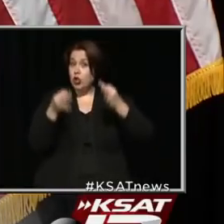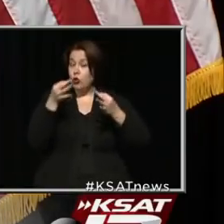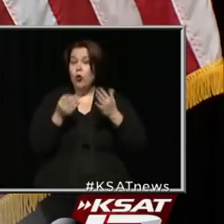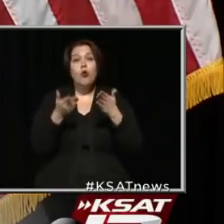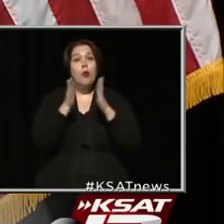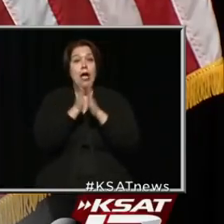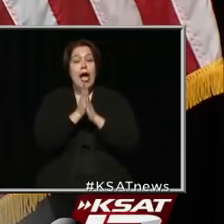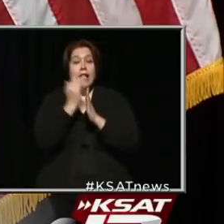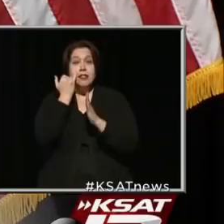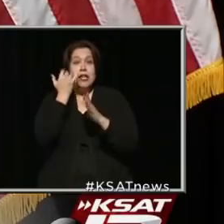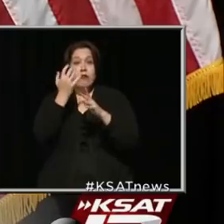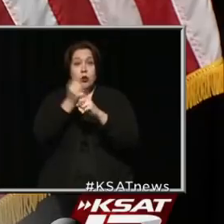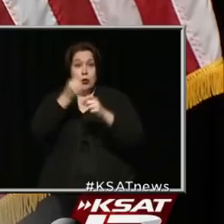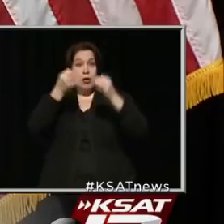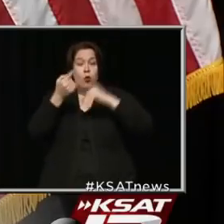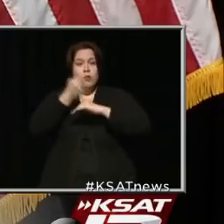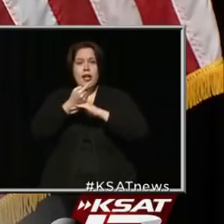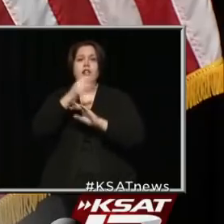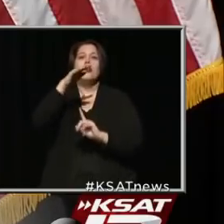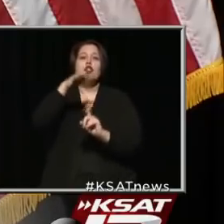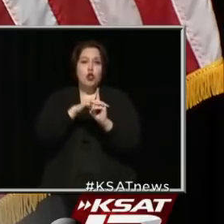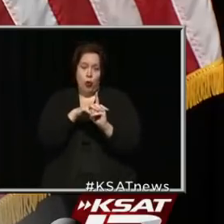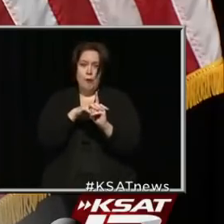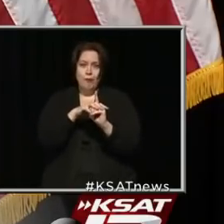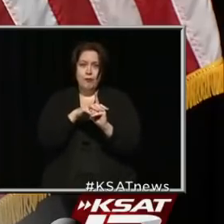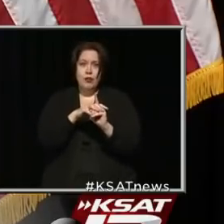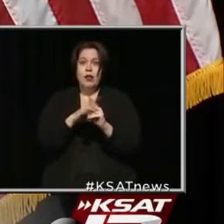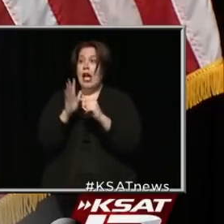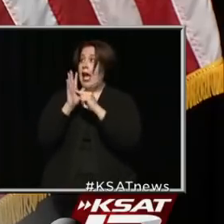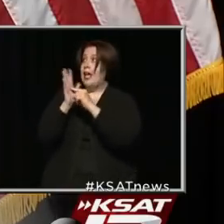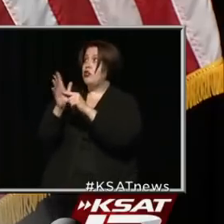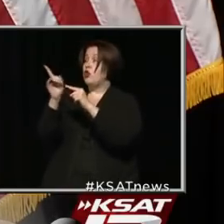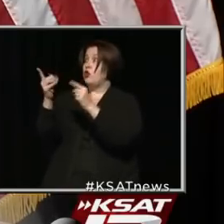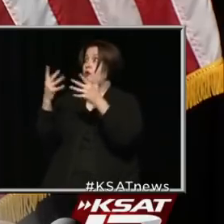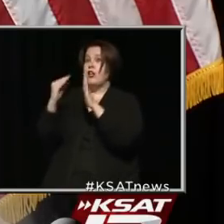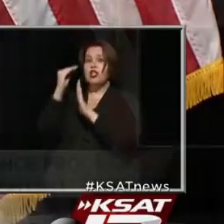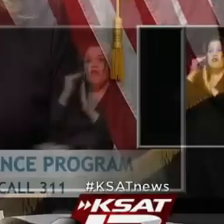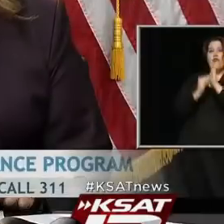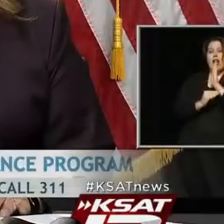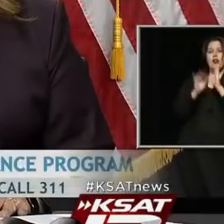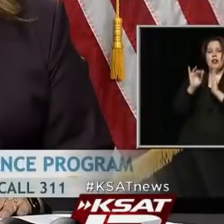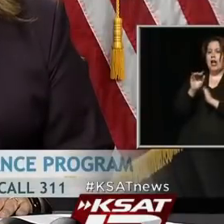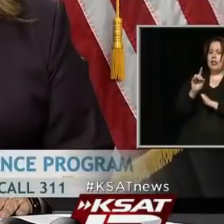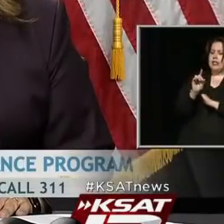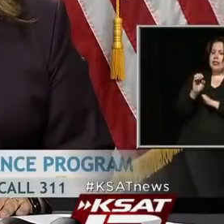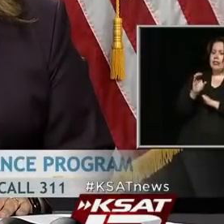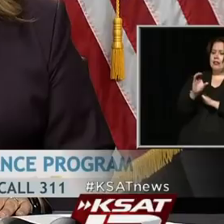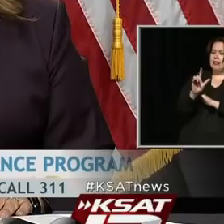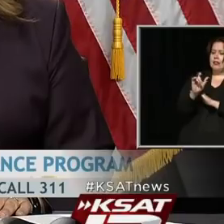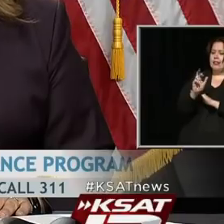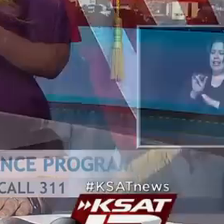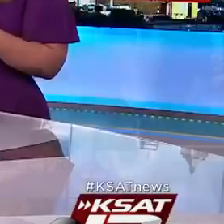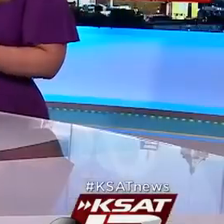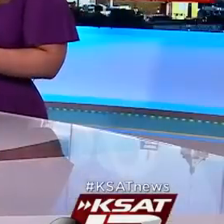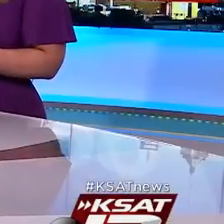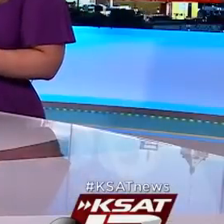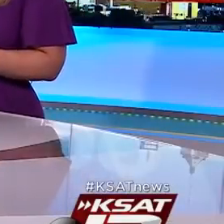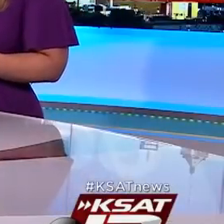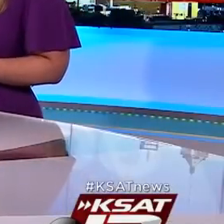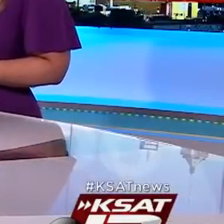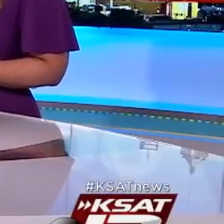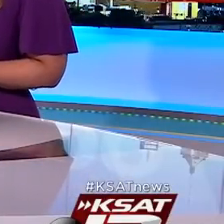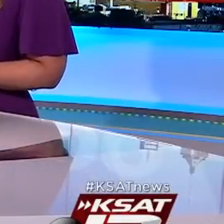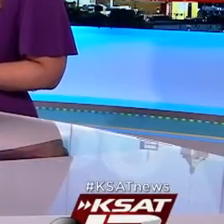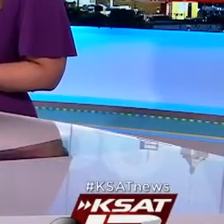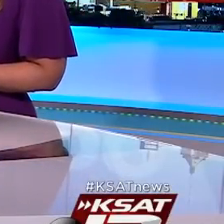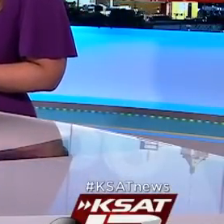if you get a hearing that you show up and show that you have filed the declaration. All right, the focus today of today's daily briefing,